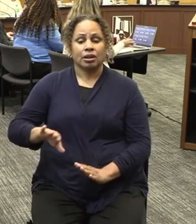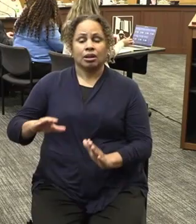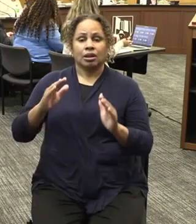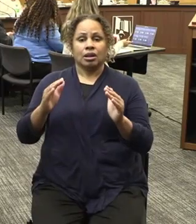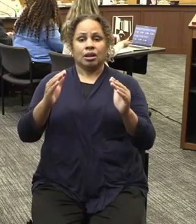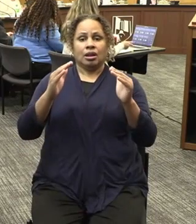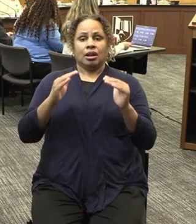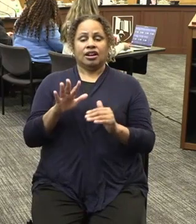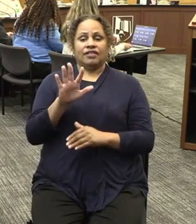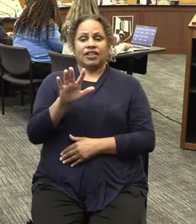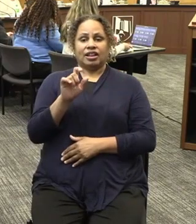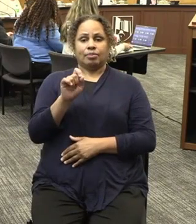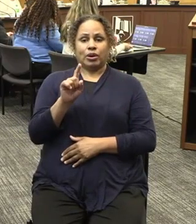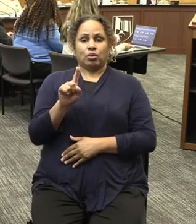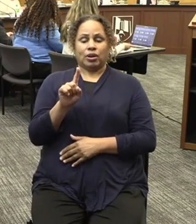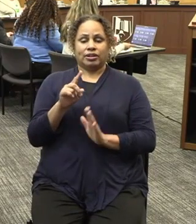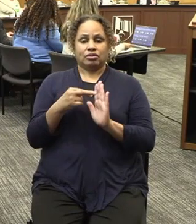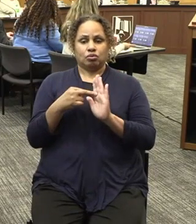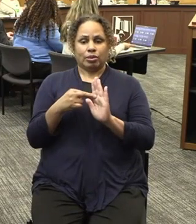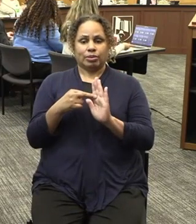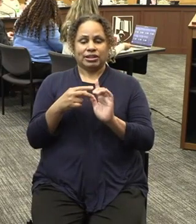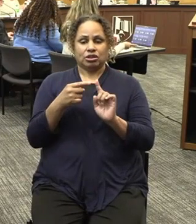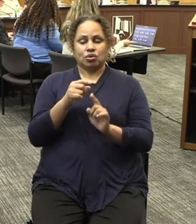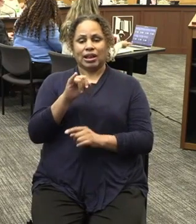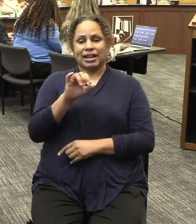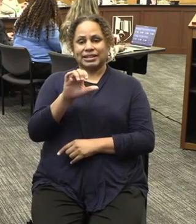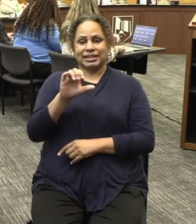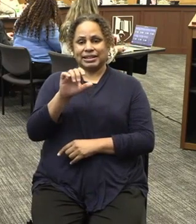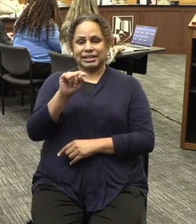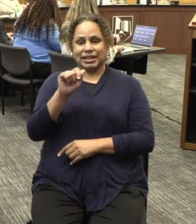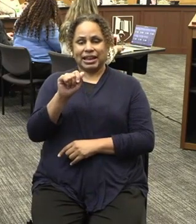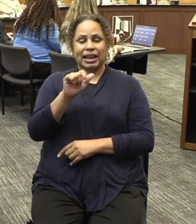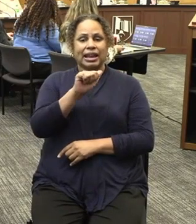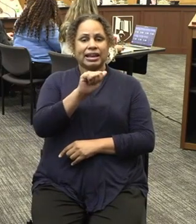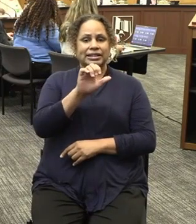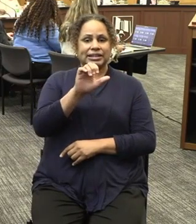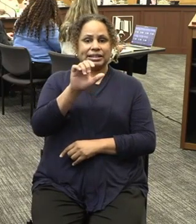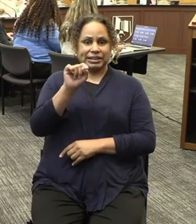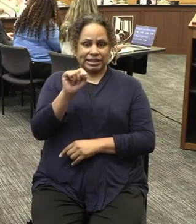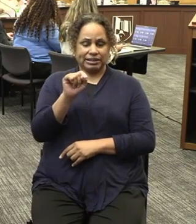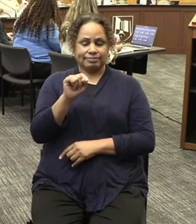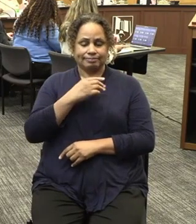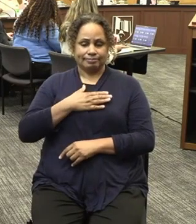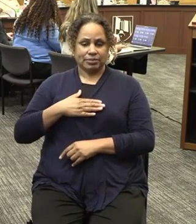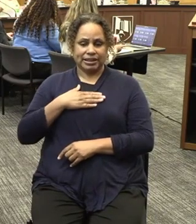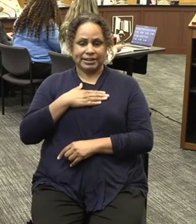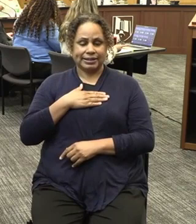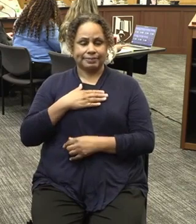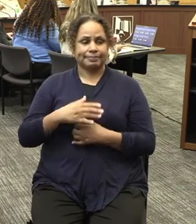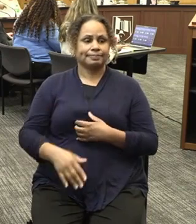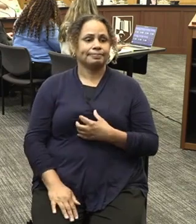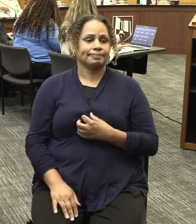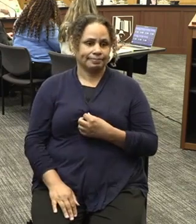5.1, representative to the ICCTA ACCT. Trustee Harris, please.